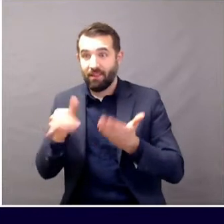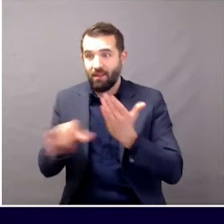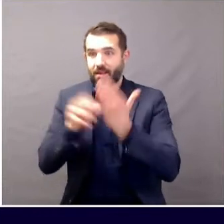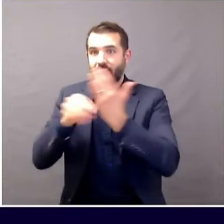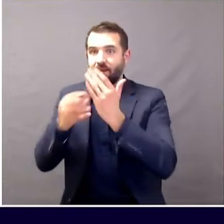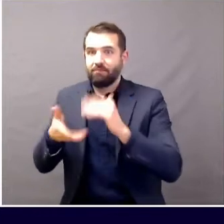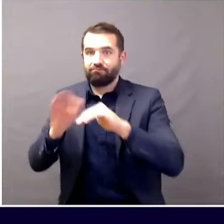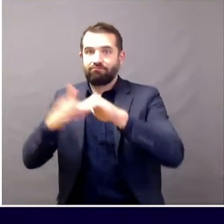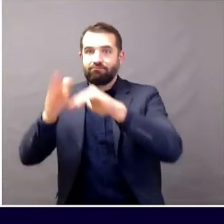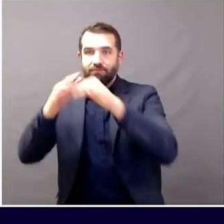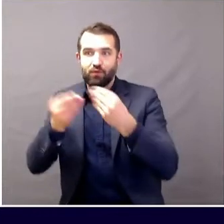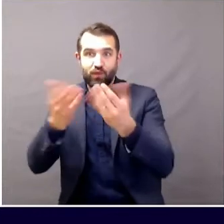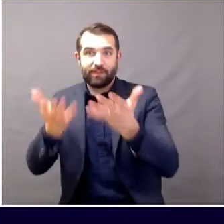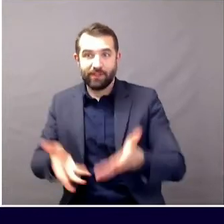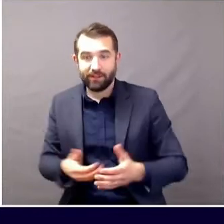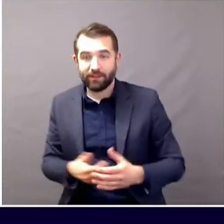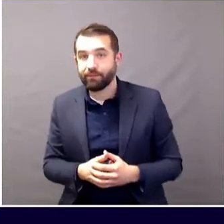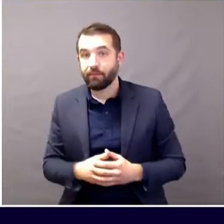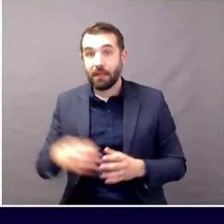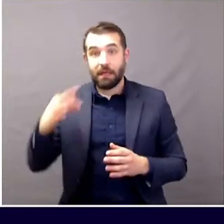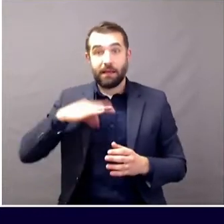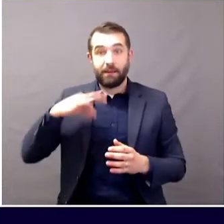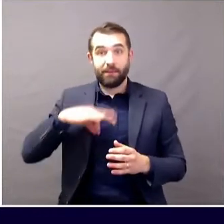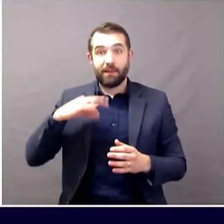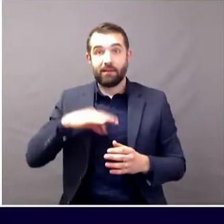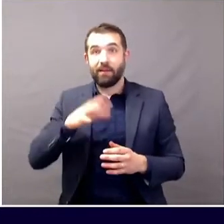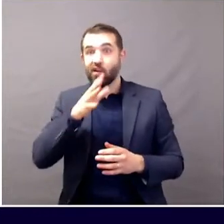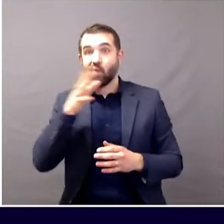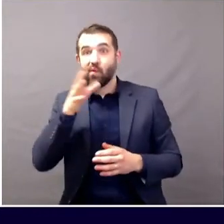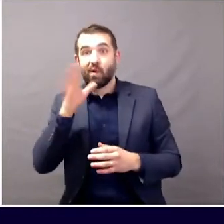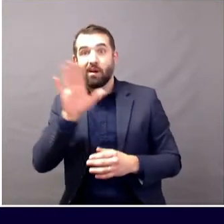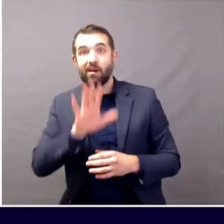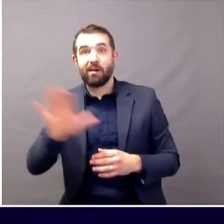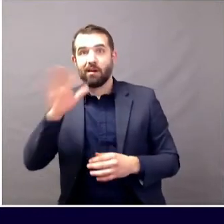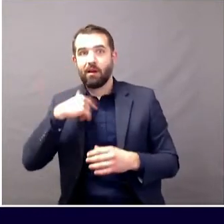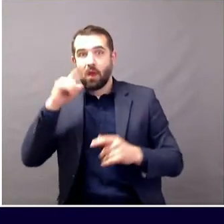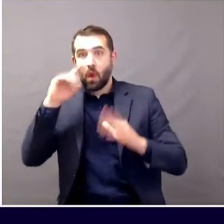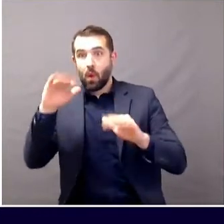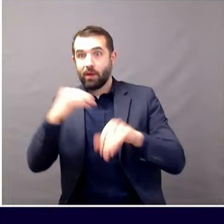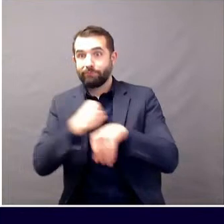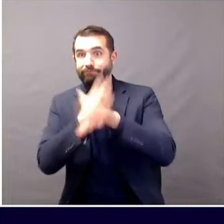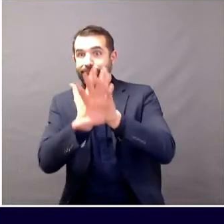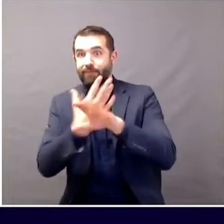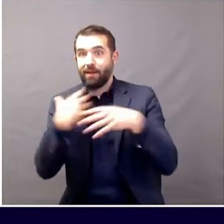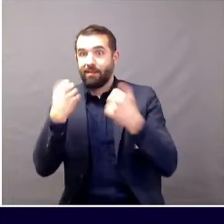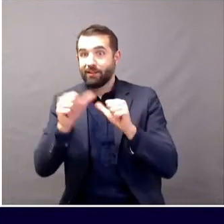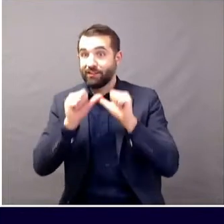like ours, we hope that providers will maintain this level of telehealth availability.